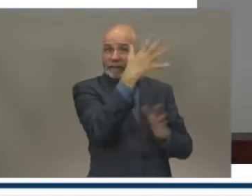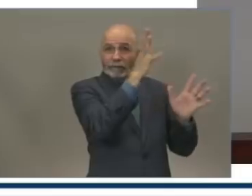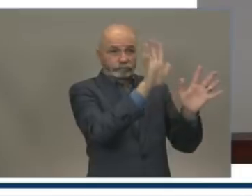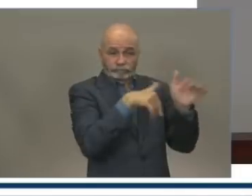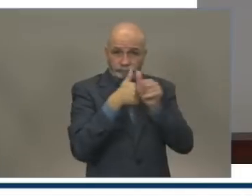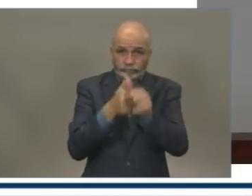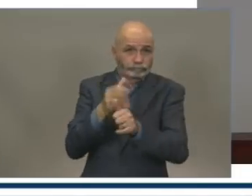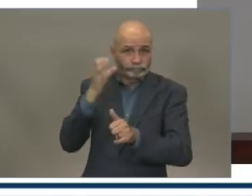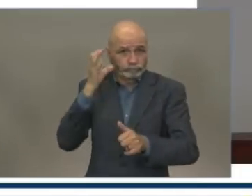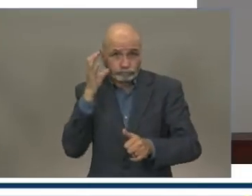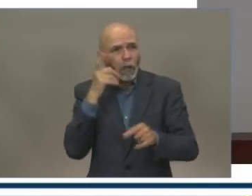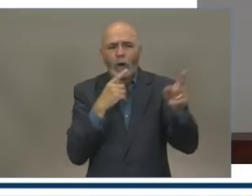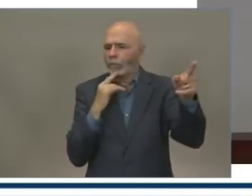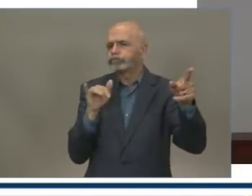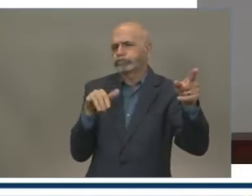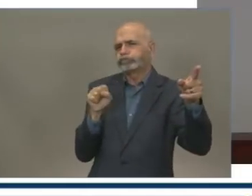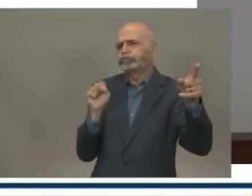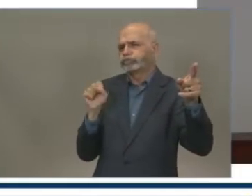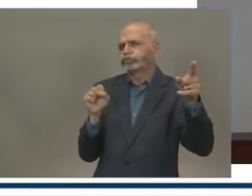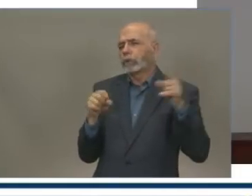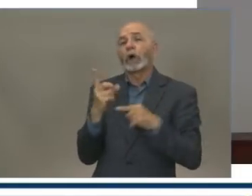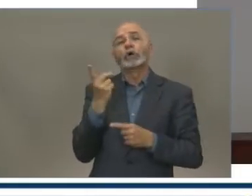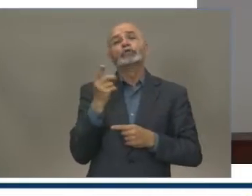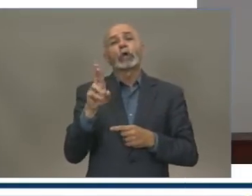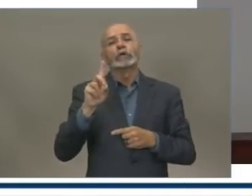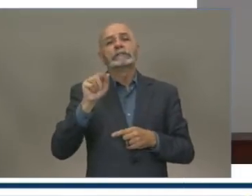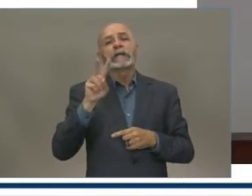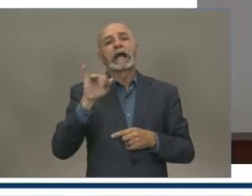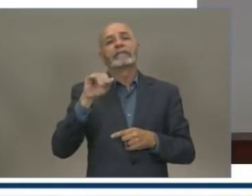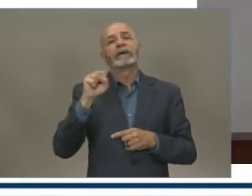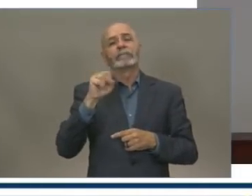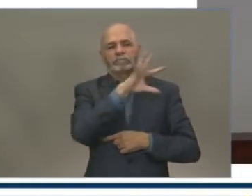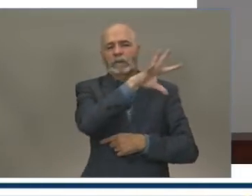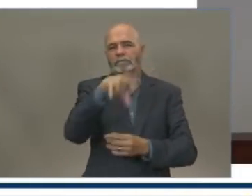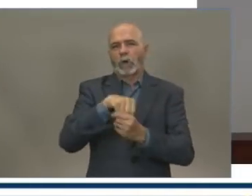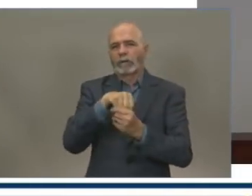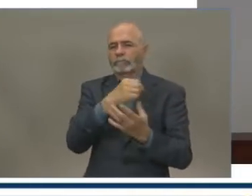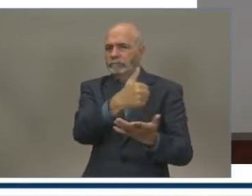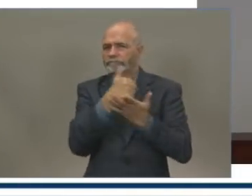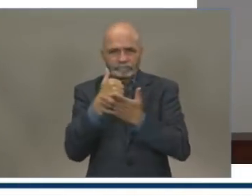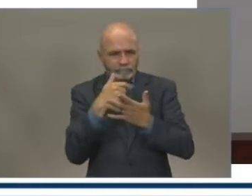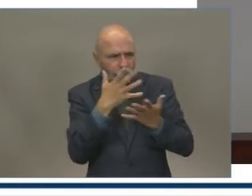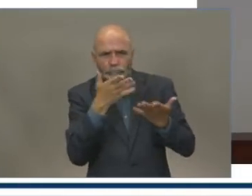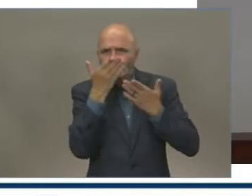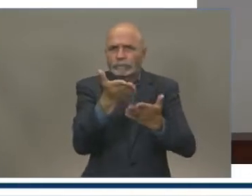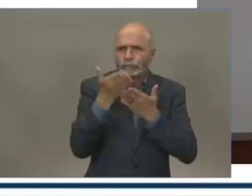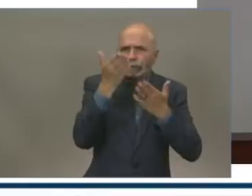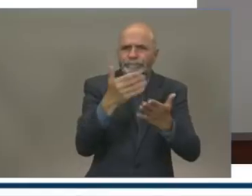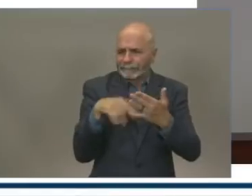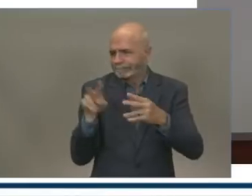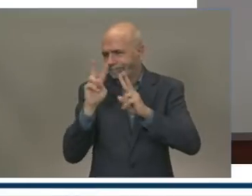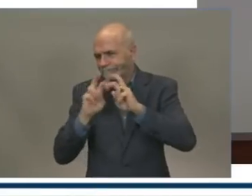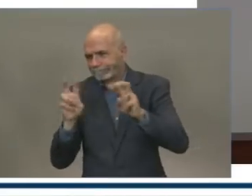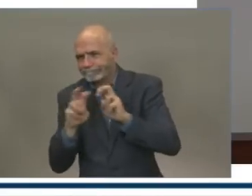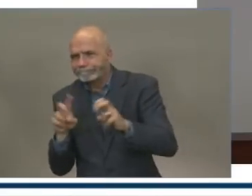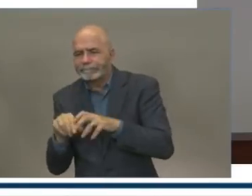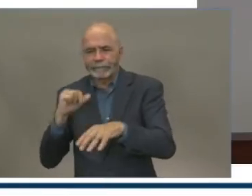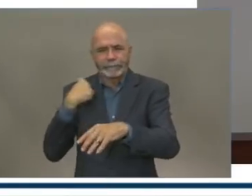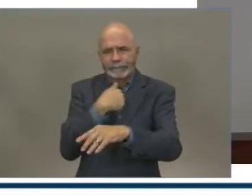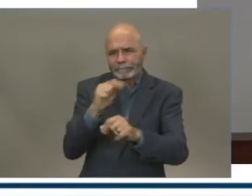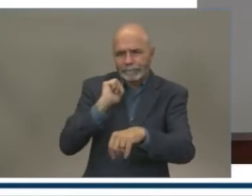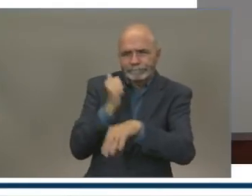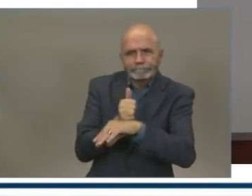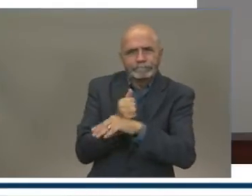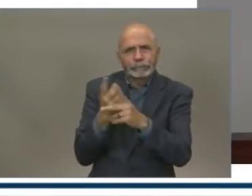Davis has been engaged as part of our IPAC team, and those recommendations have been reviewed and implemented, and that is part of the reason we're